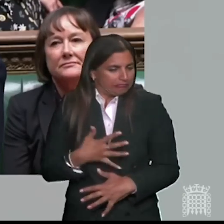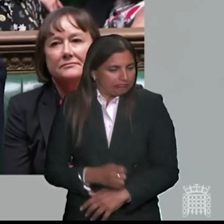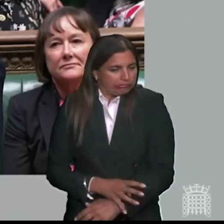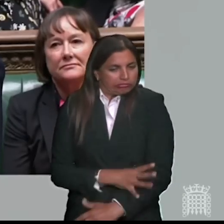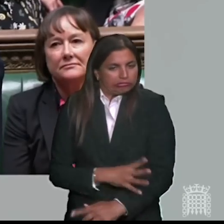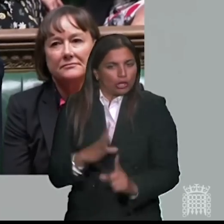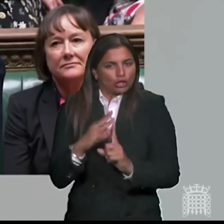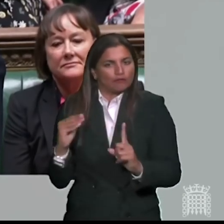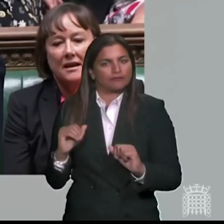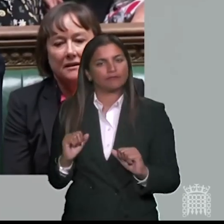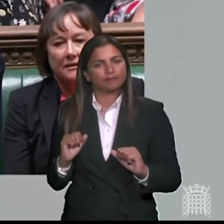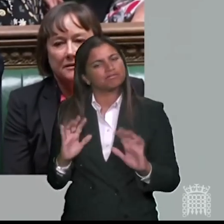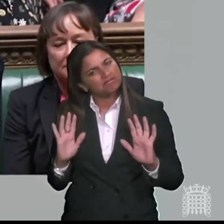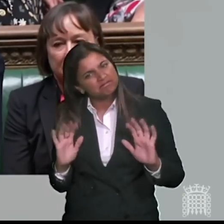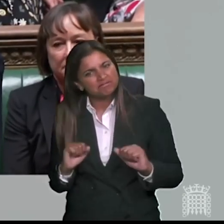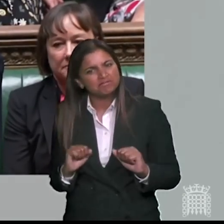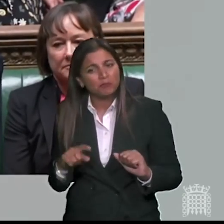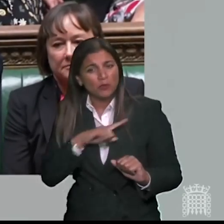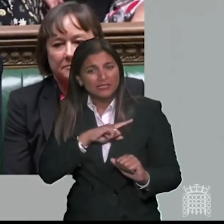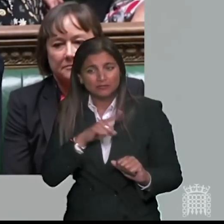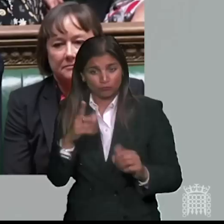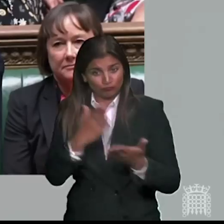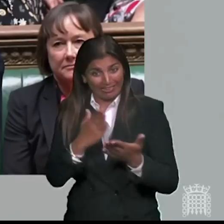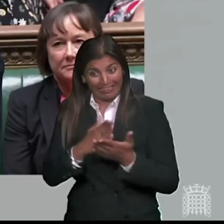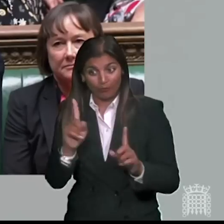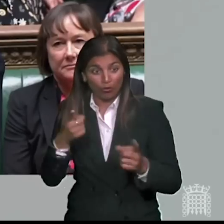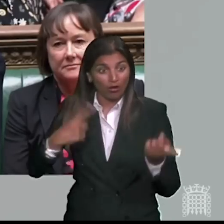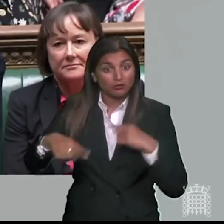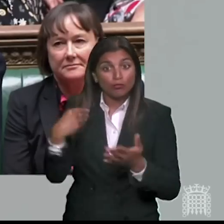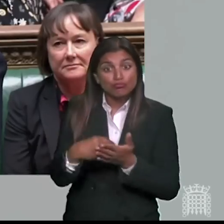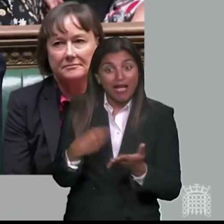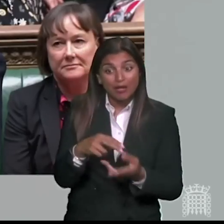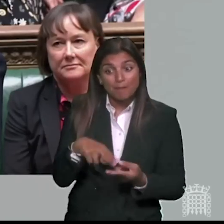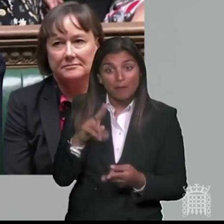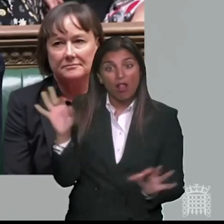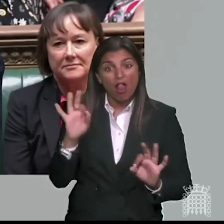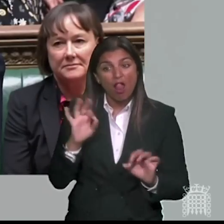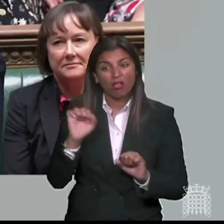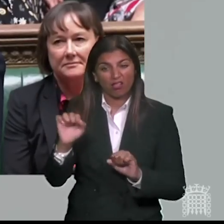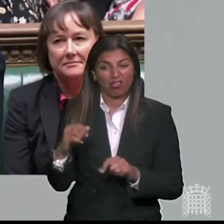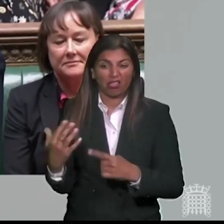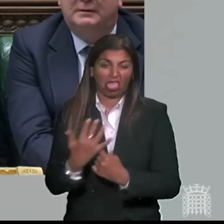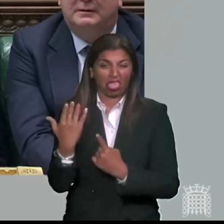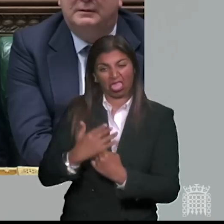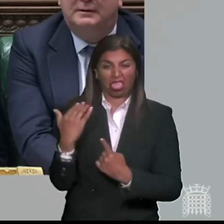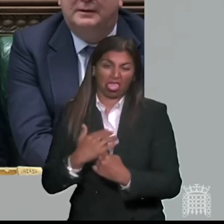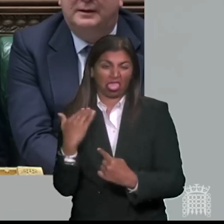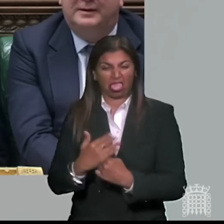counting the cost of their failures, and the only thing that's not soaring in prices at the moment is his gags that are getting cheaper by the